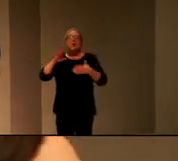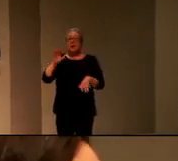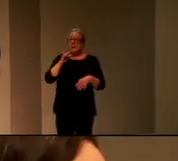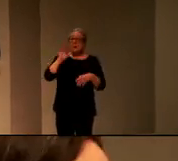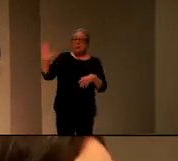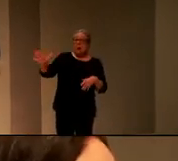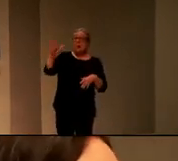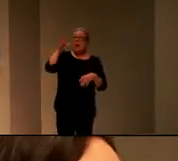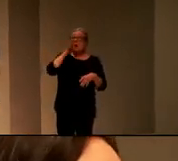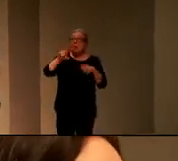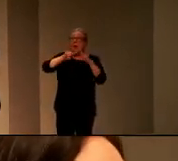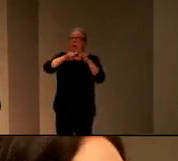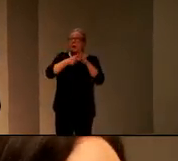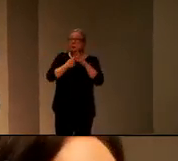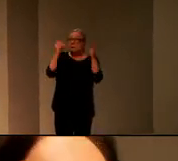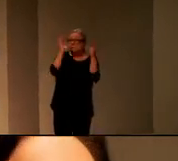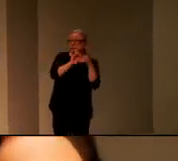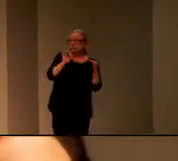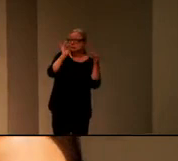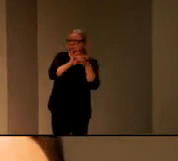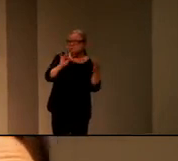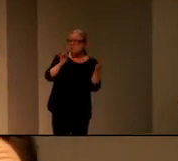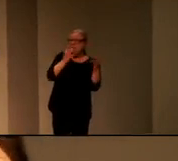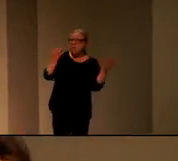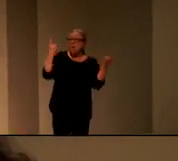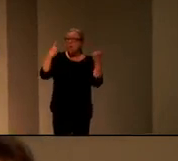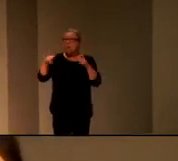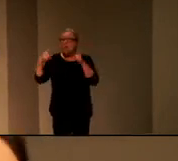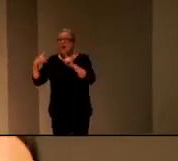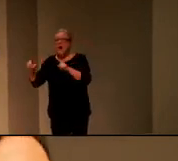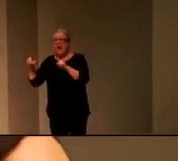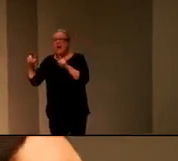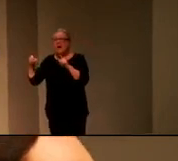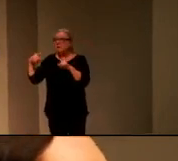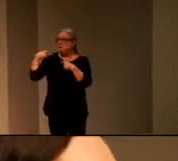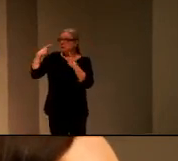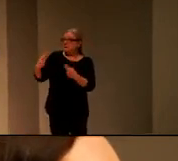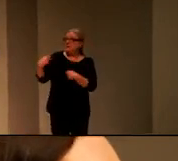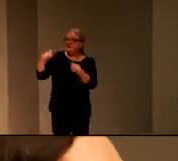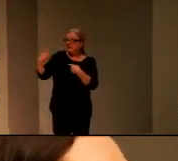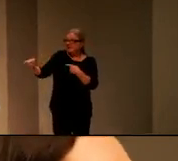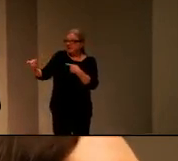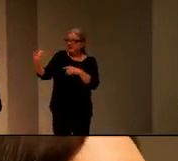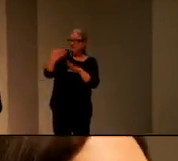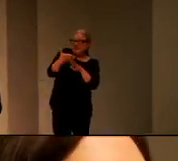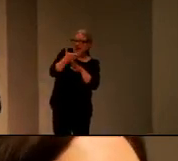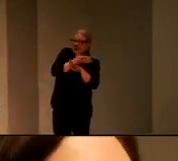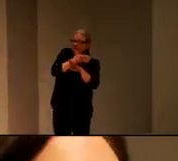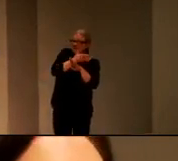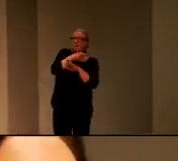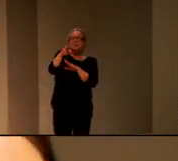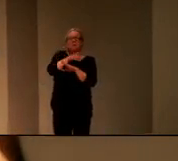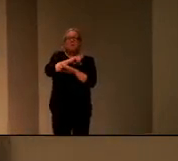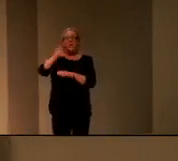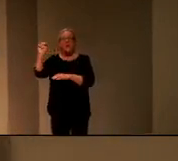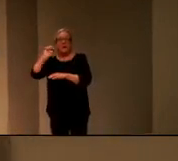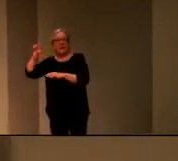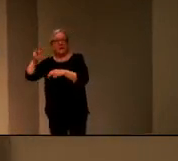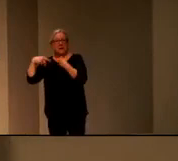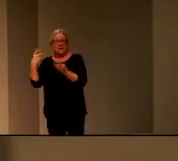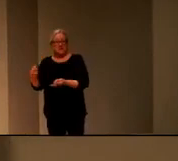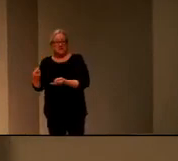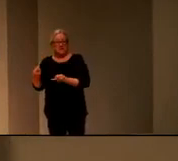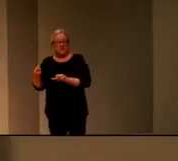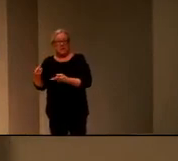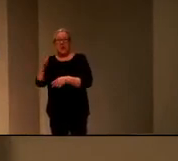began recounting the events that had happened since her last emergency department visit. And finally, she just